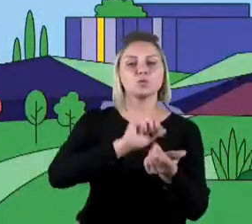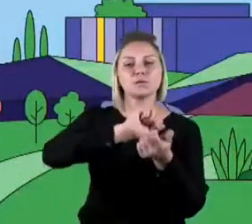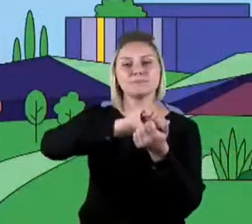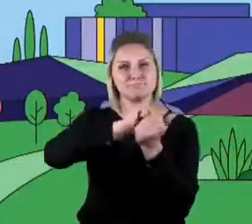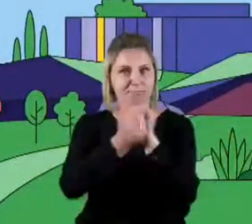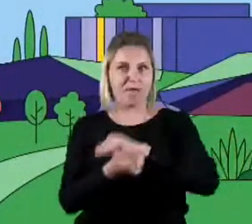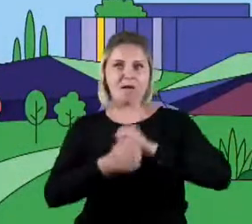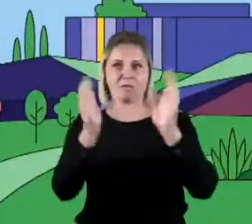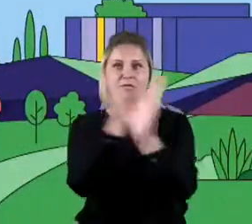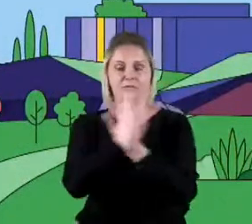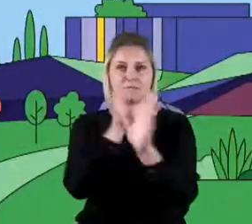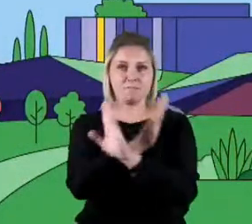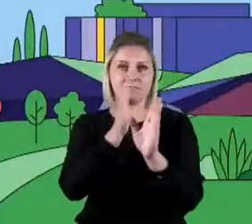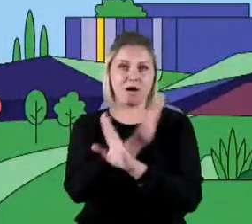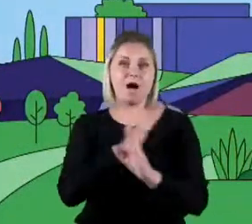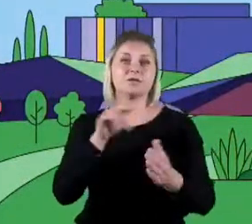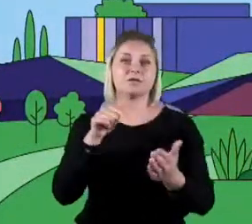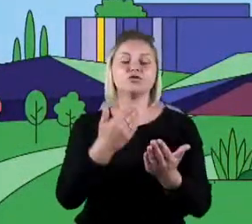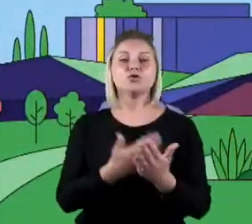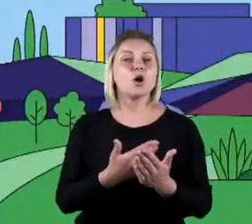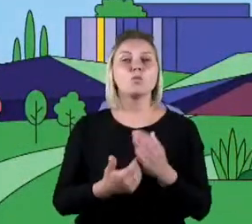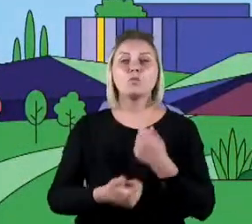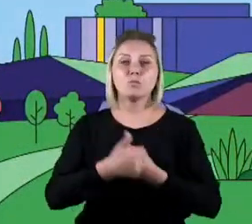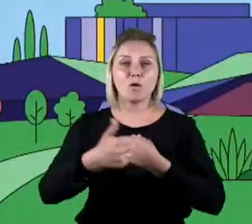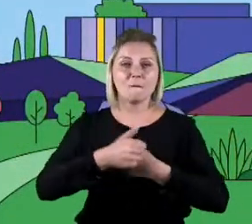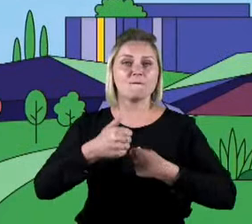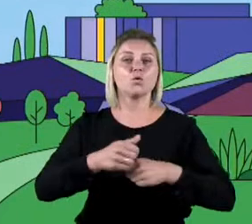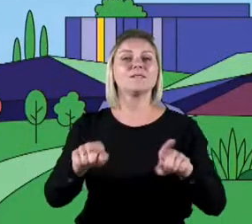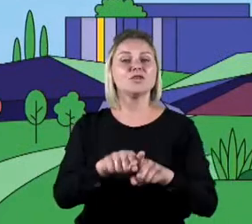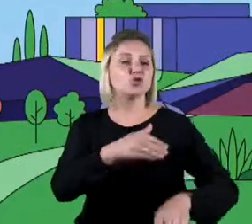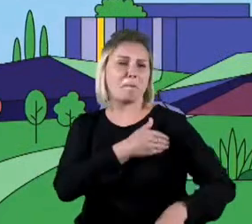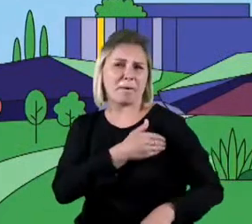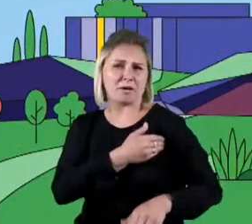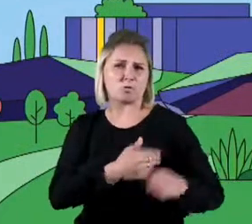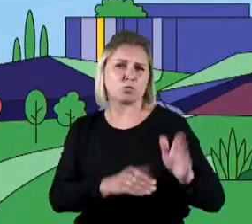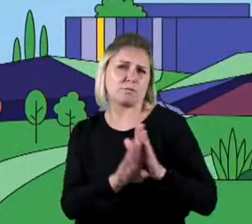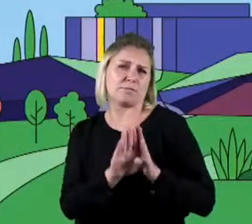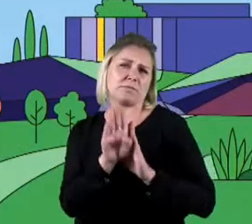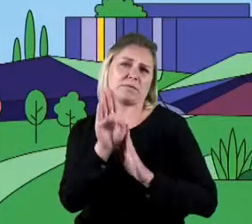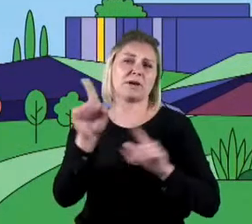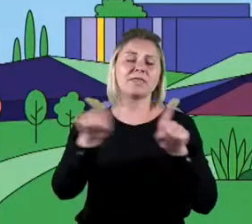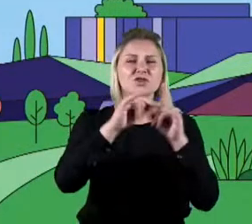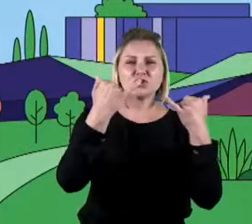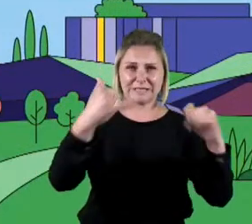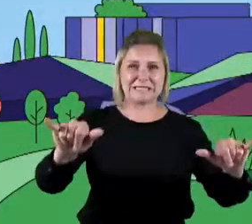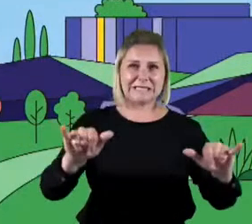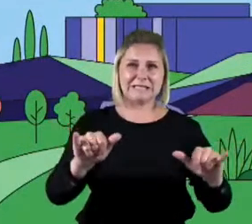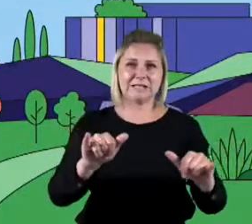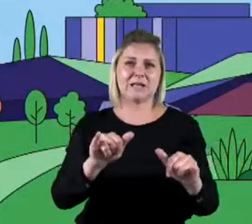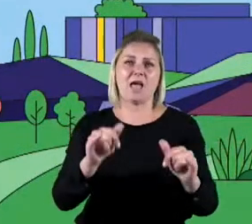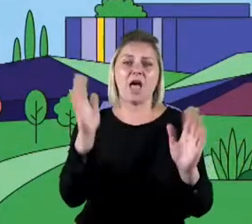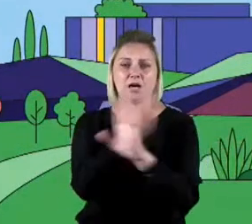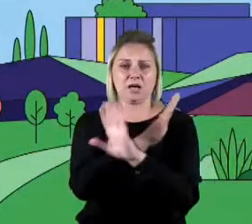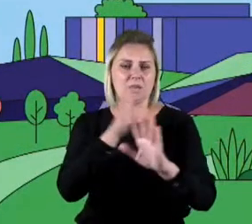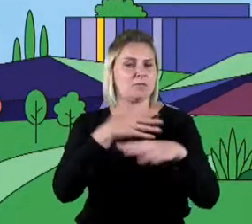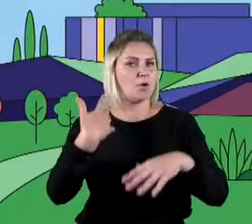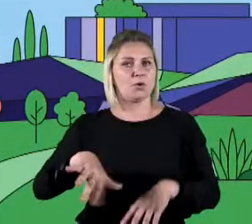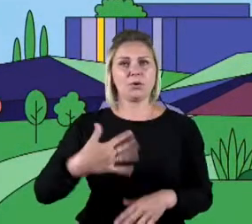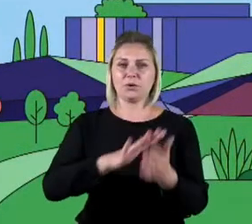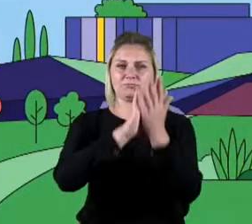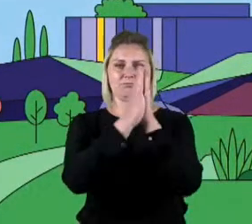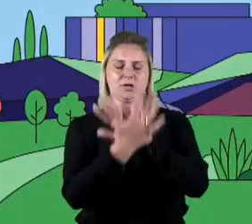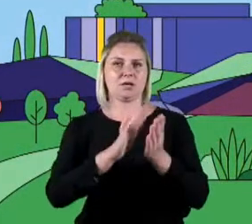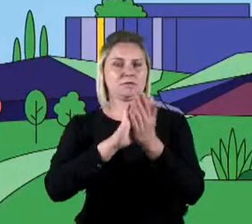to handle climate change, because climate change and the temperature, as well as other